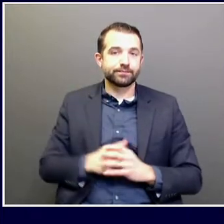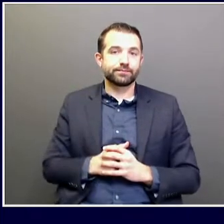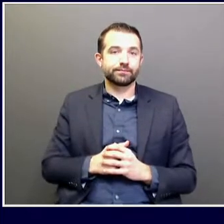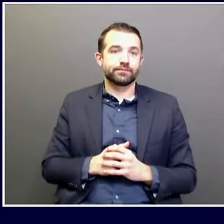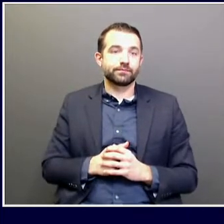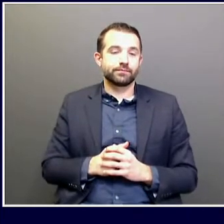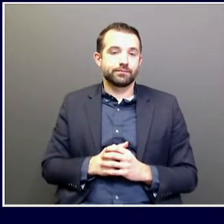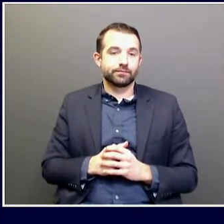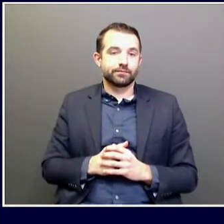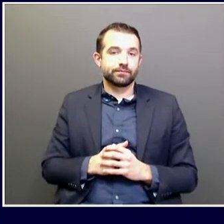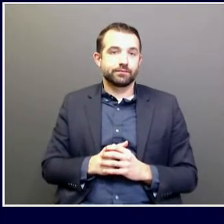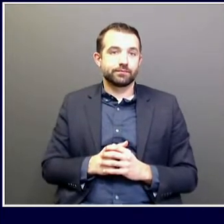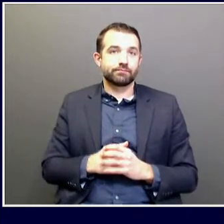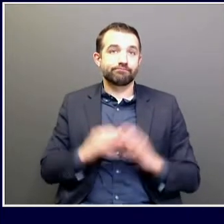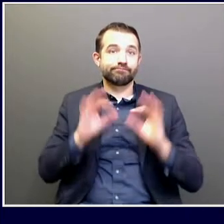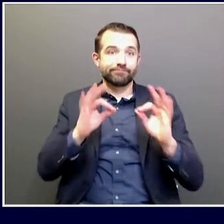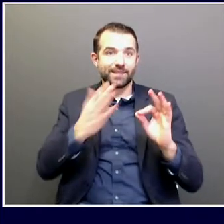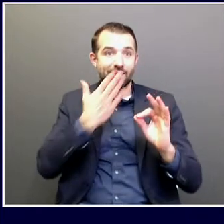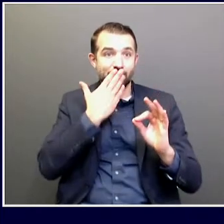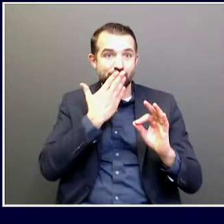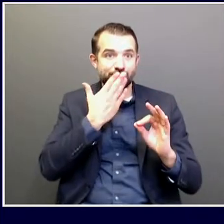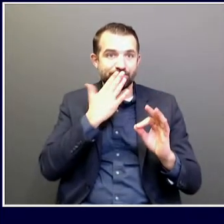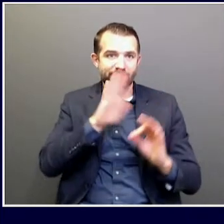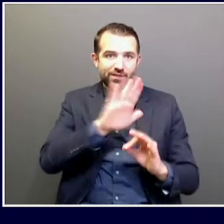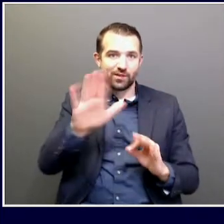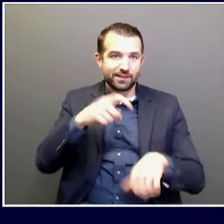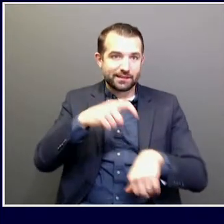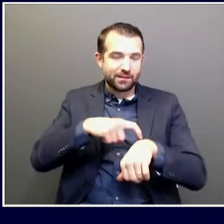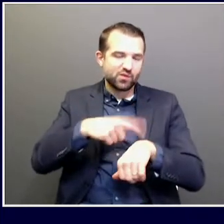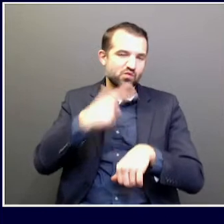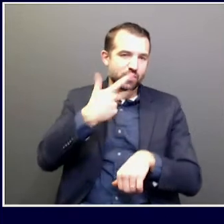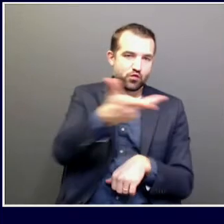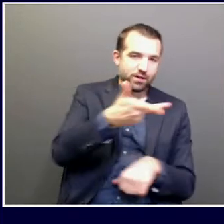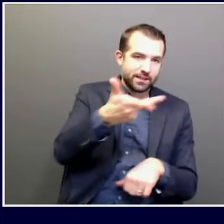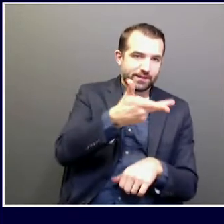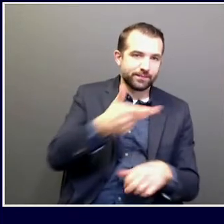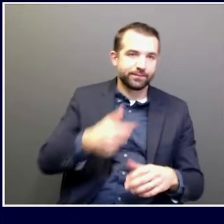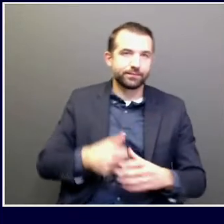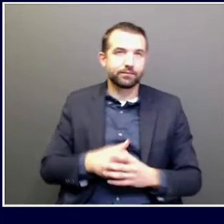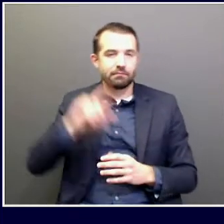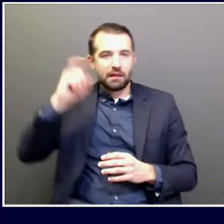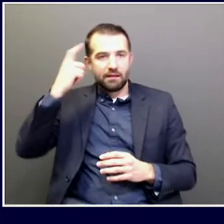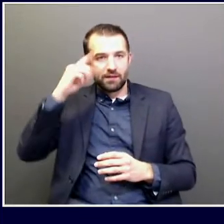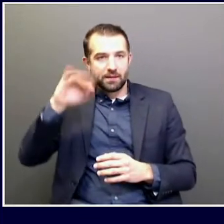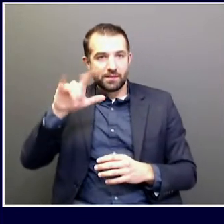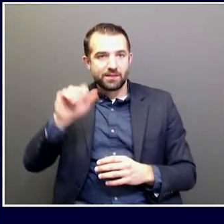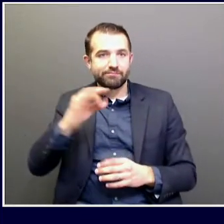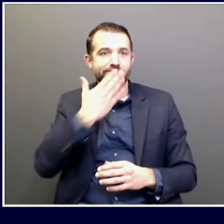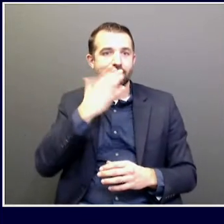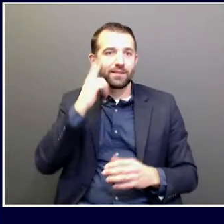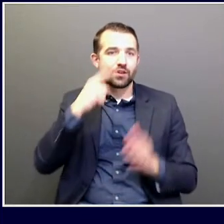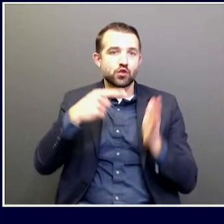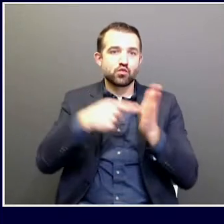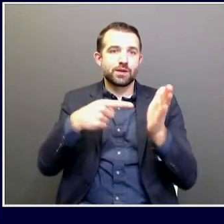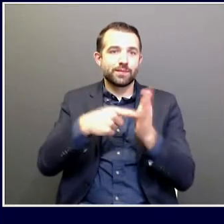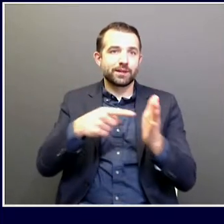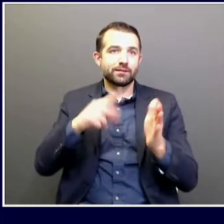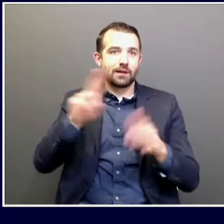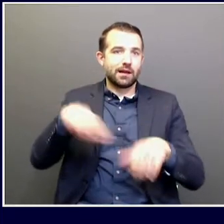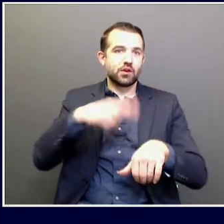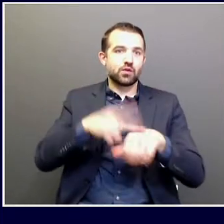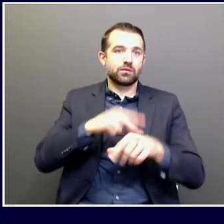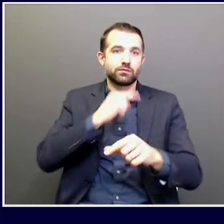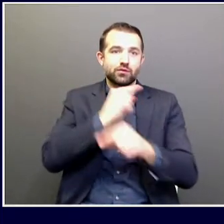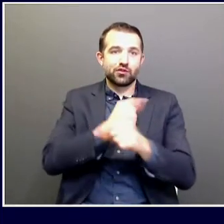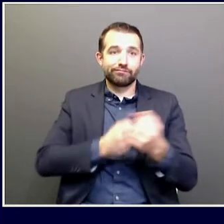Great. Thank you very much. And thanks, Governor Mills, for kind of giving some additional examples of the support. Sounds like the National Guard troops will be in